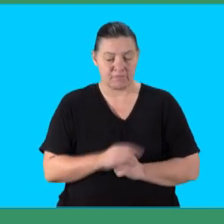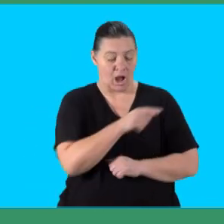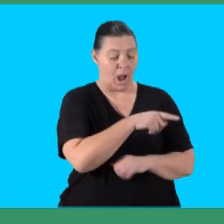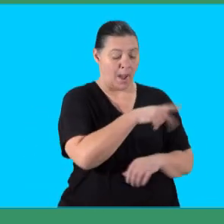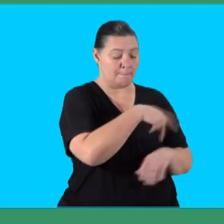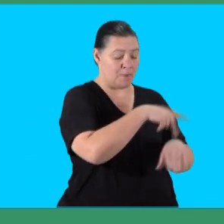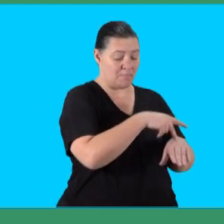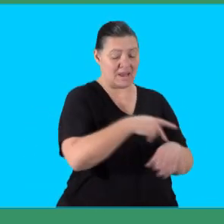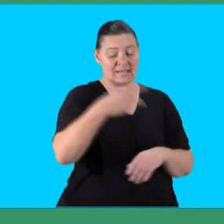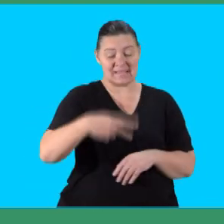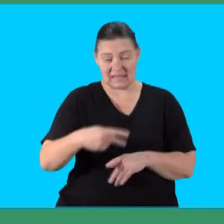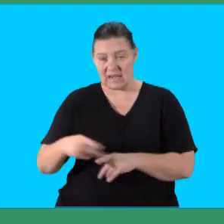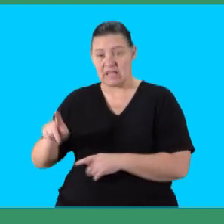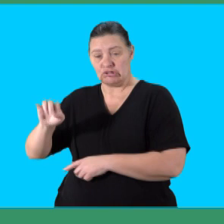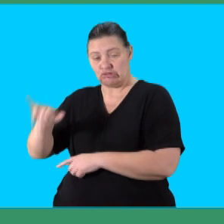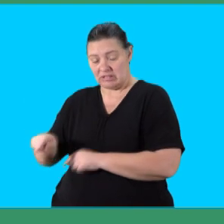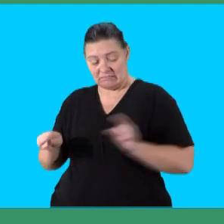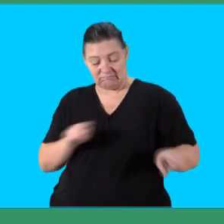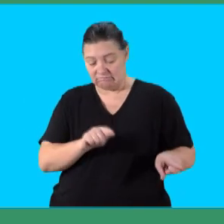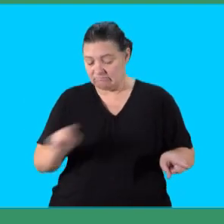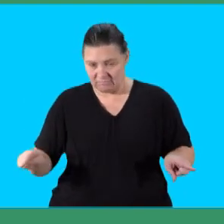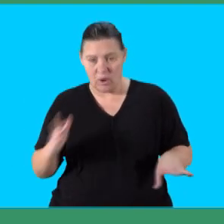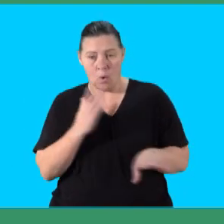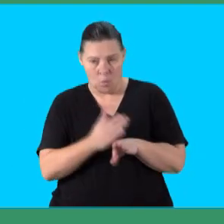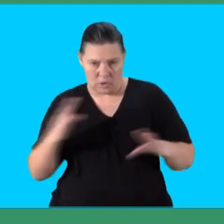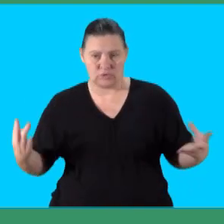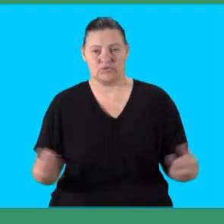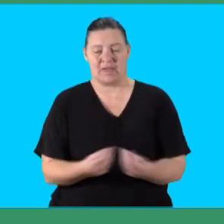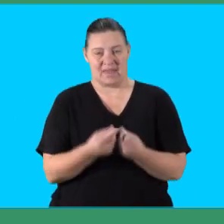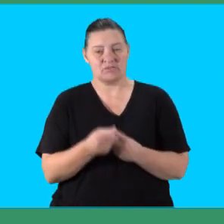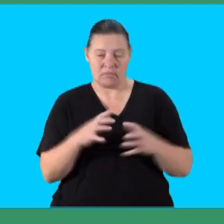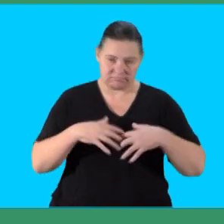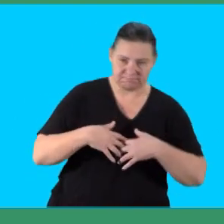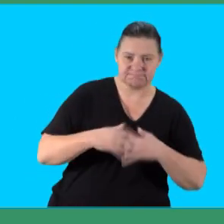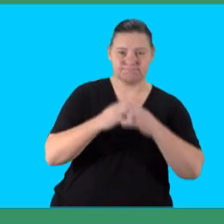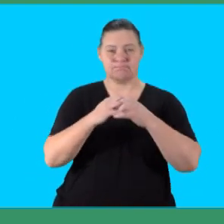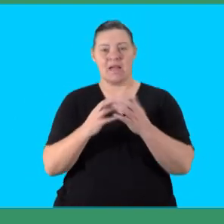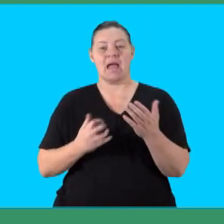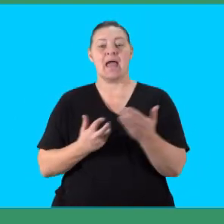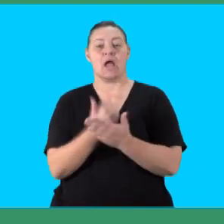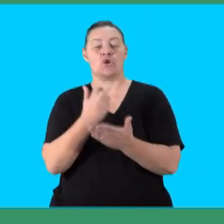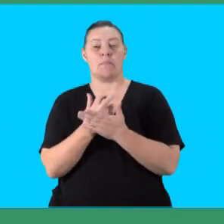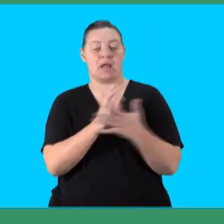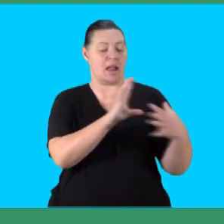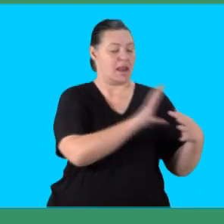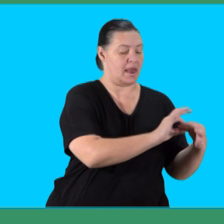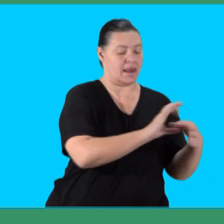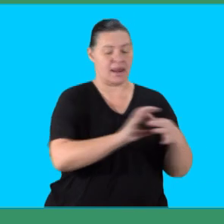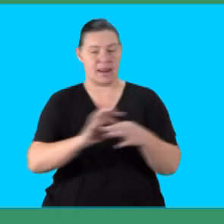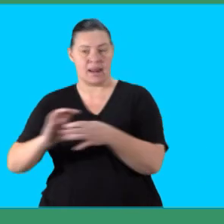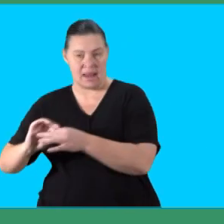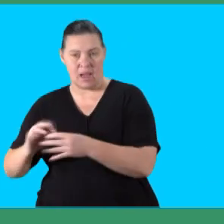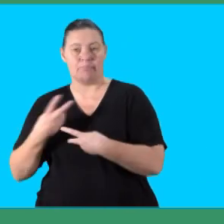The primary, secondary, and tertiary sectors all work together to create an economic chain of production.